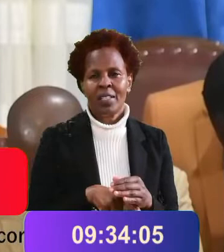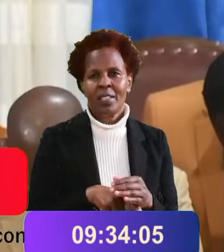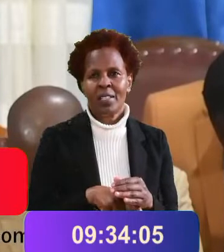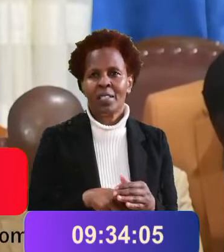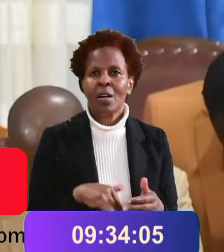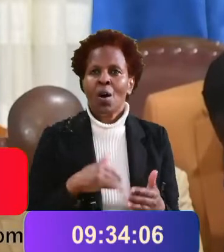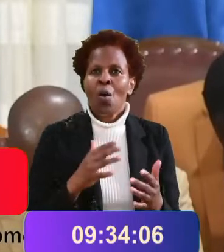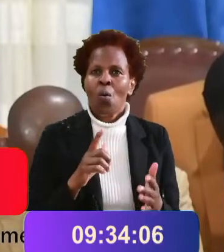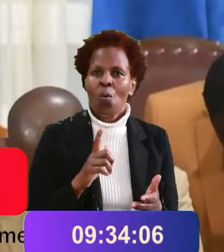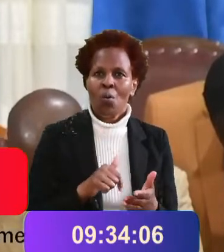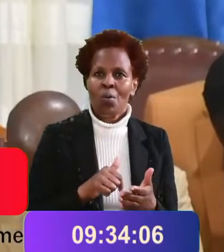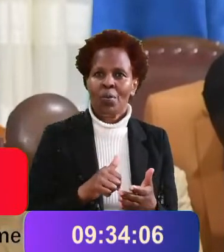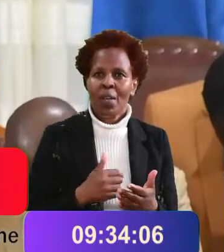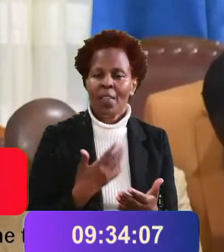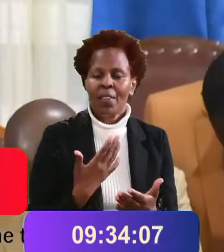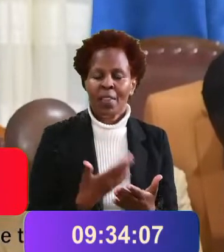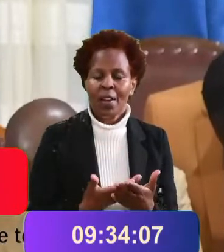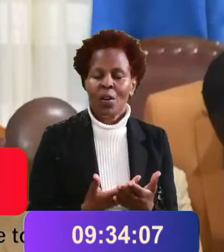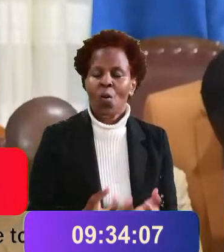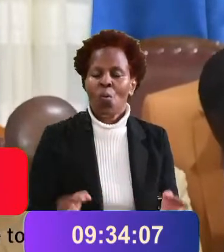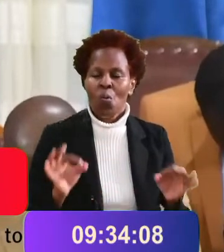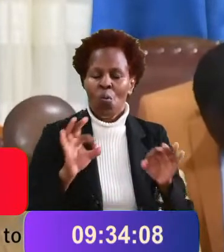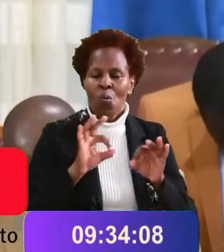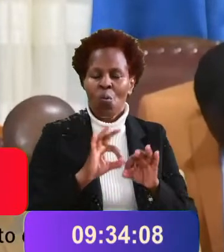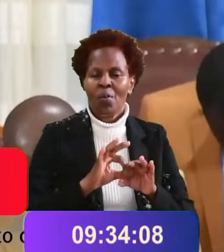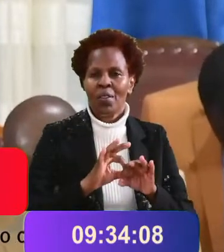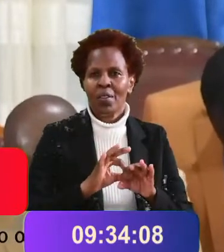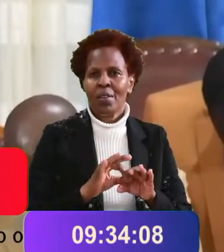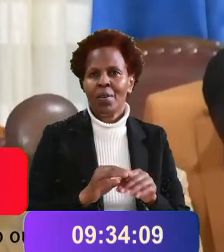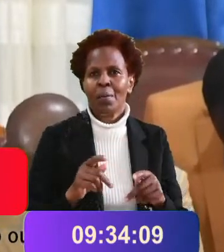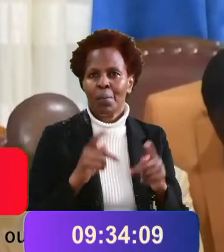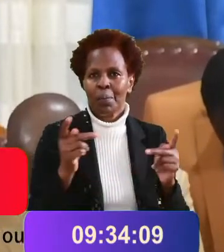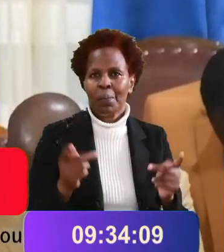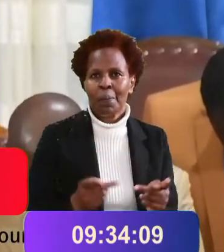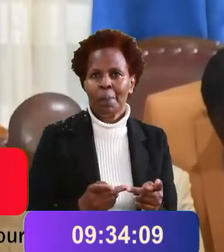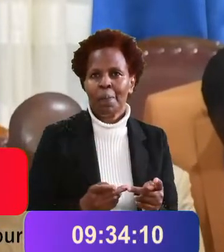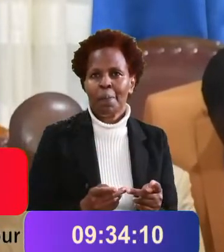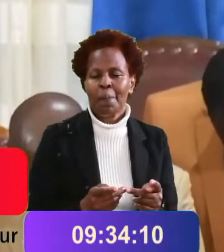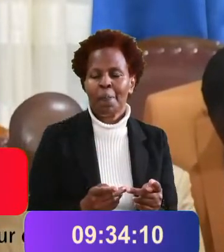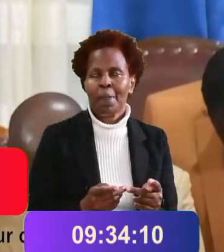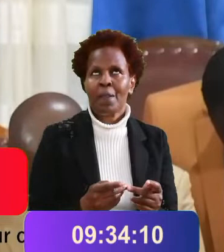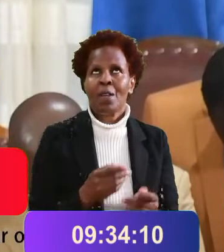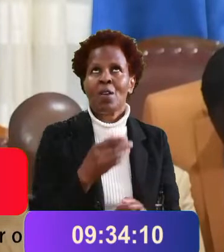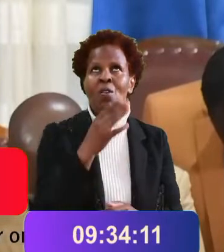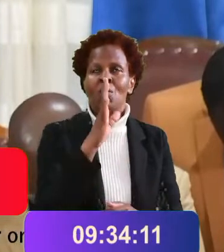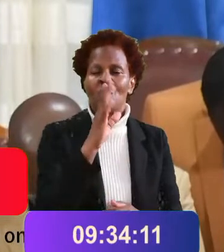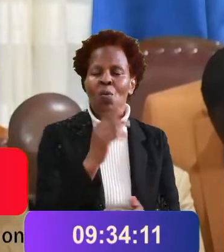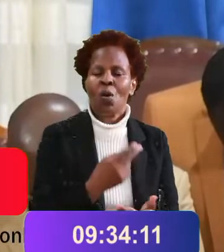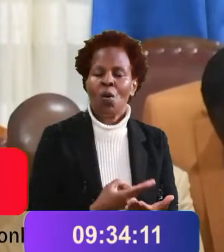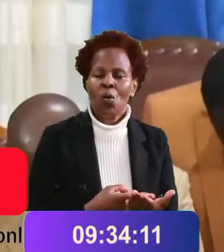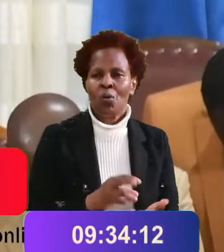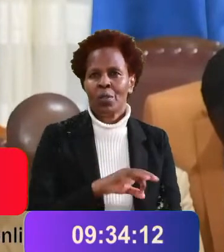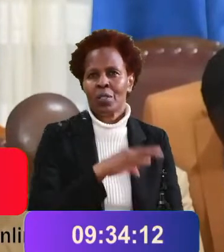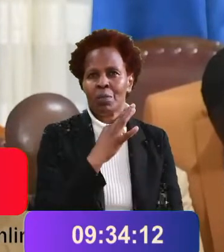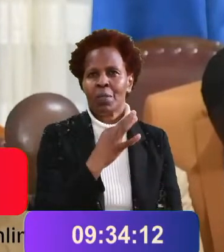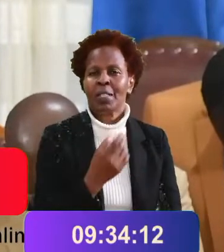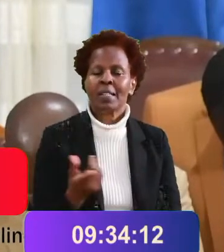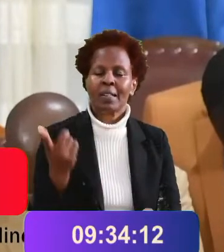still thanksworthy. Hallelujah. May your Holy Spirit help us